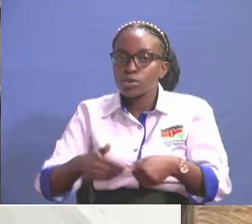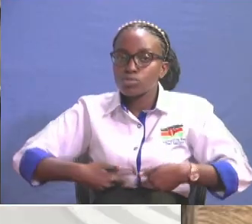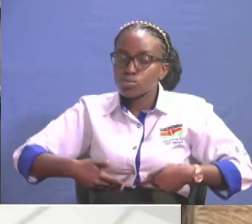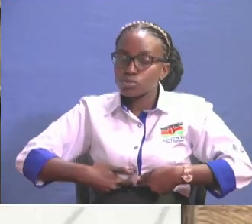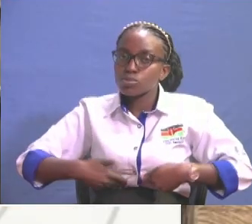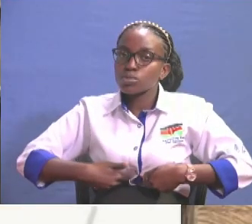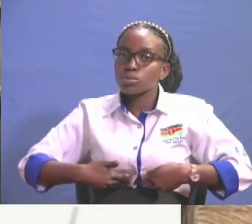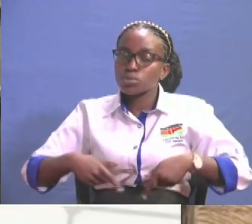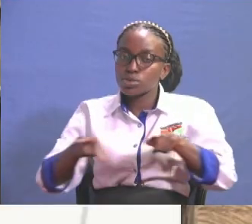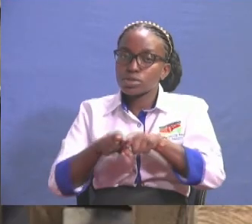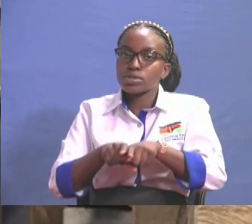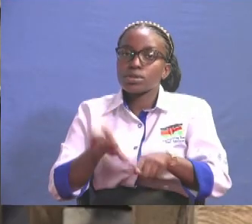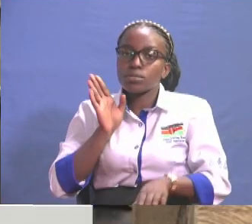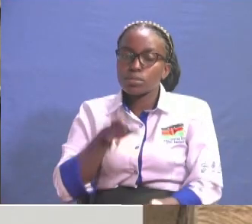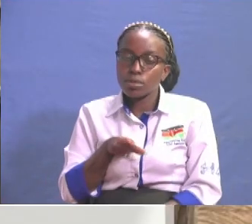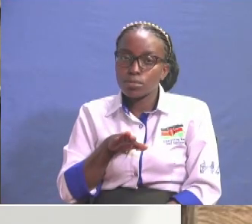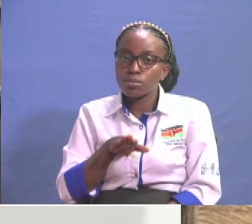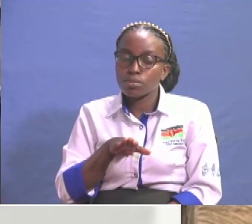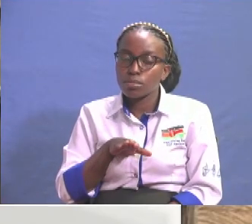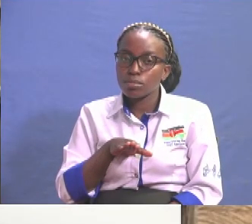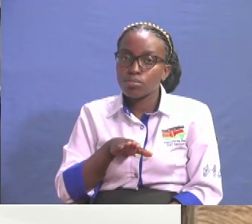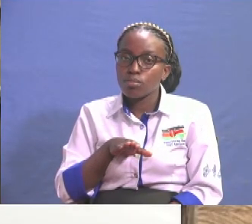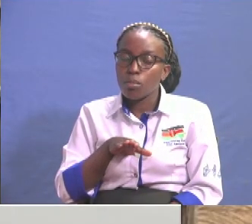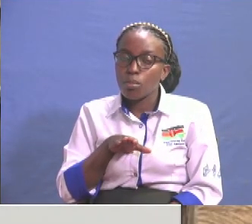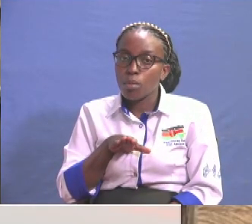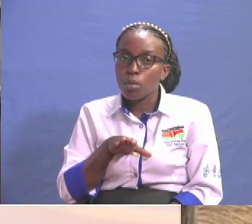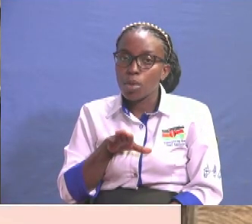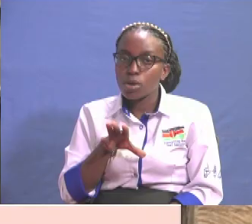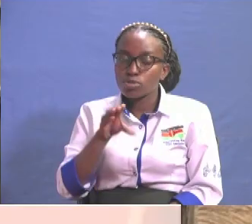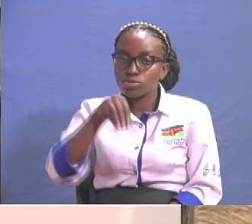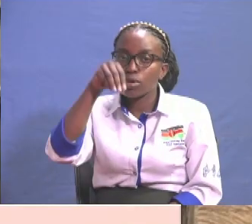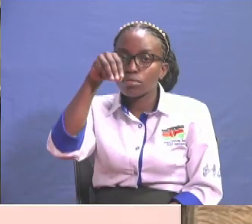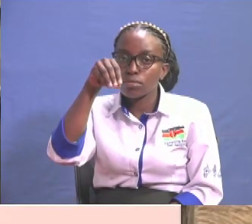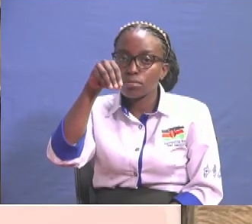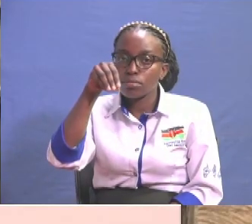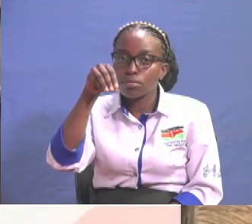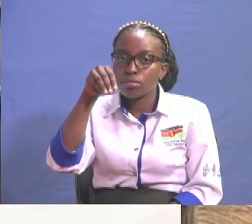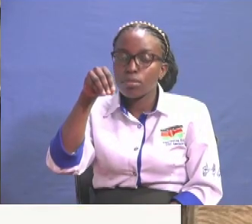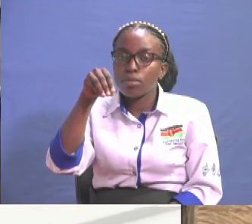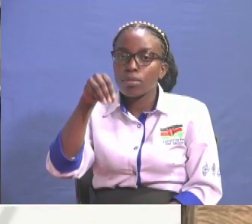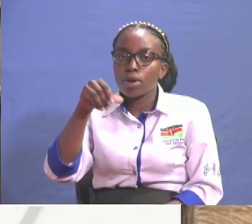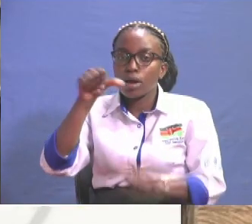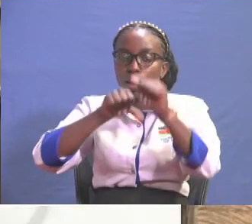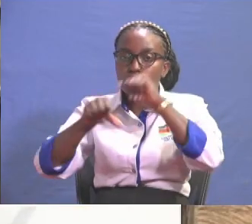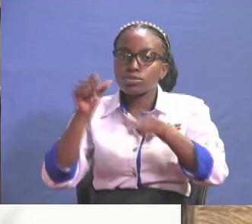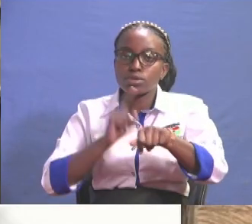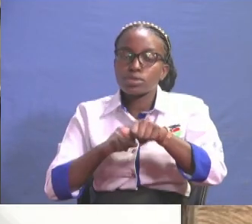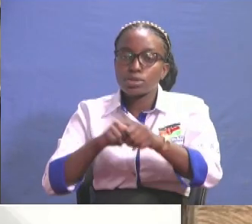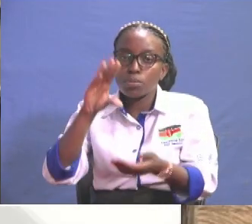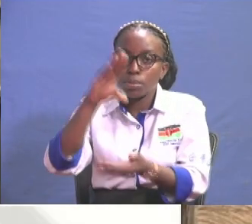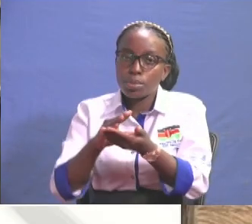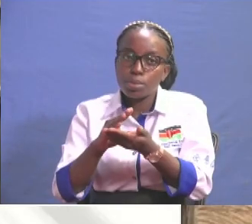kina mama, wanafaa kuchukulia kwa kutilia manani ili tuweze kupunguza